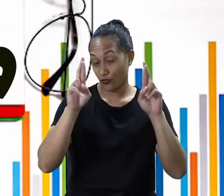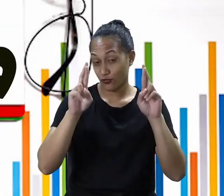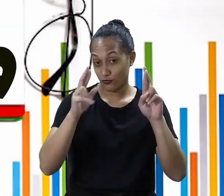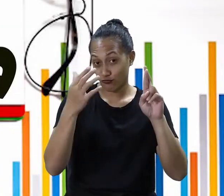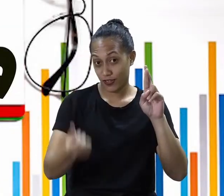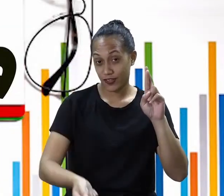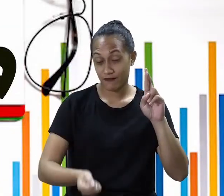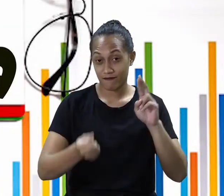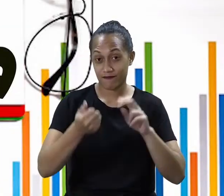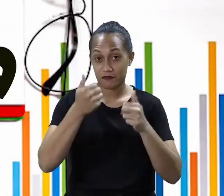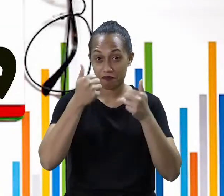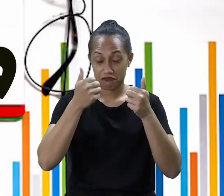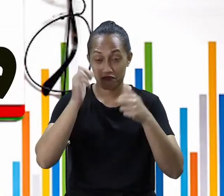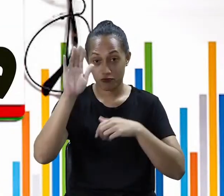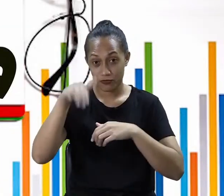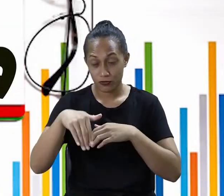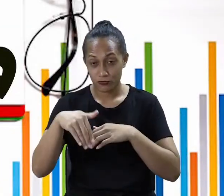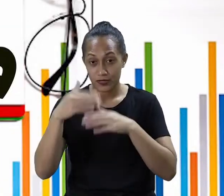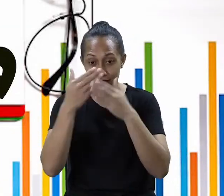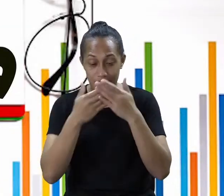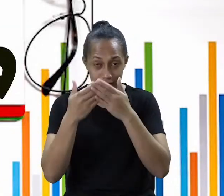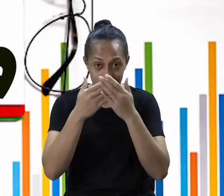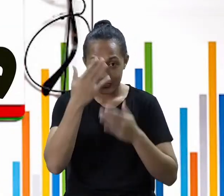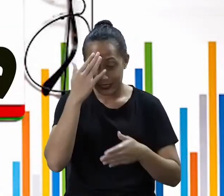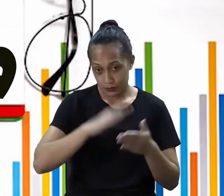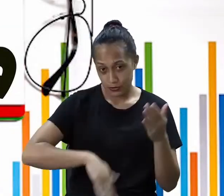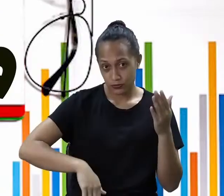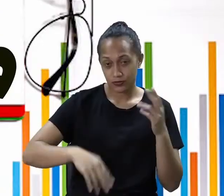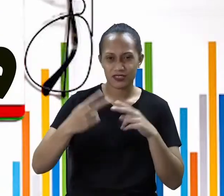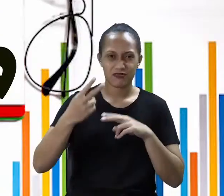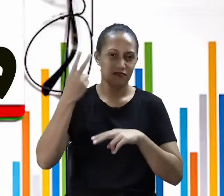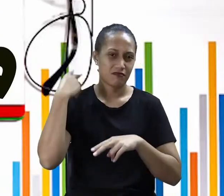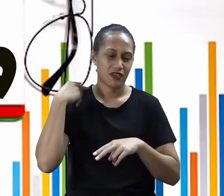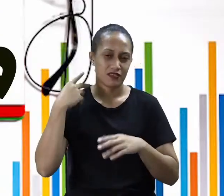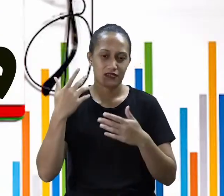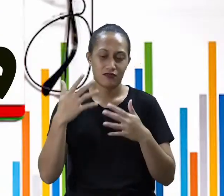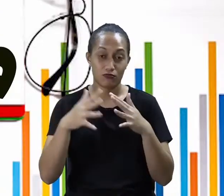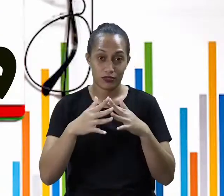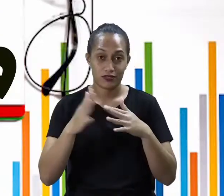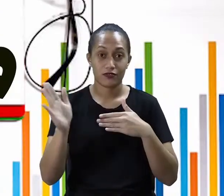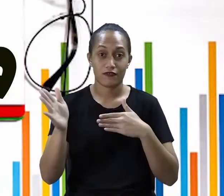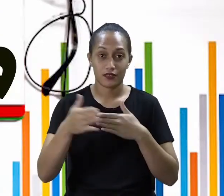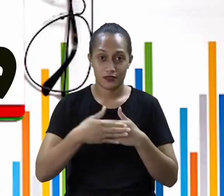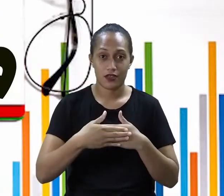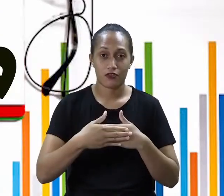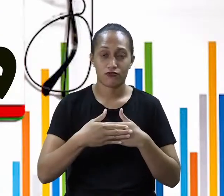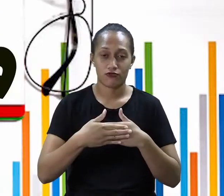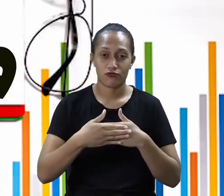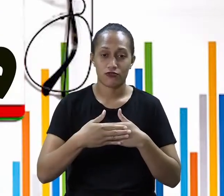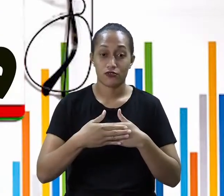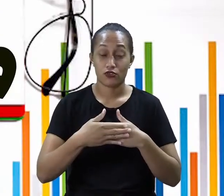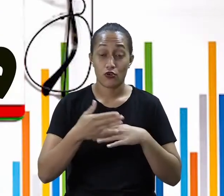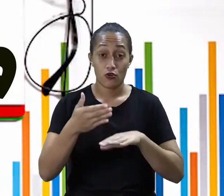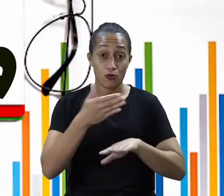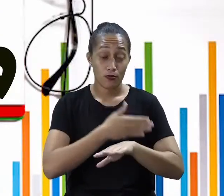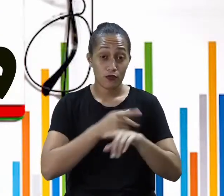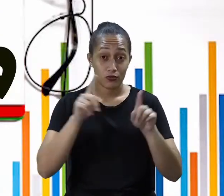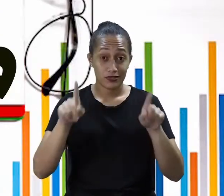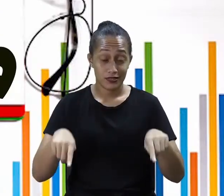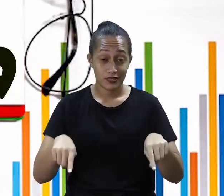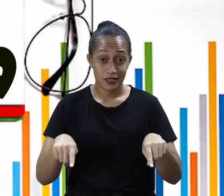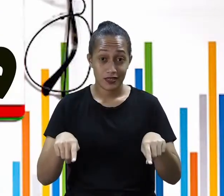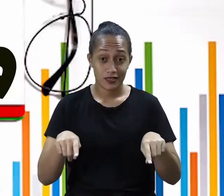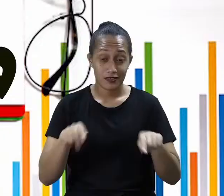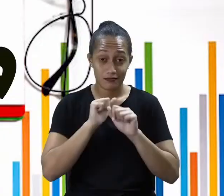you had a pleasant home studying experience in the past few weeks of the lockdown. Okay, before we start with